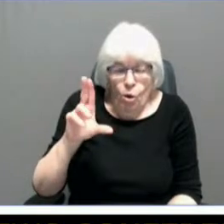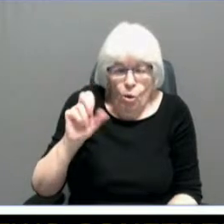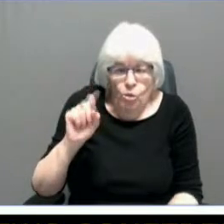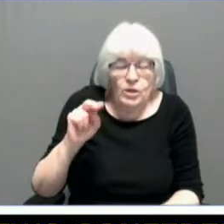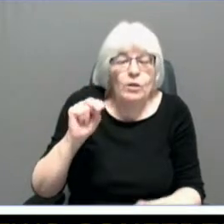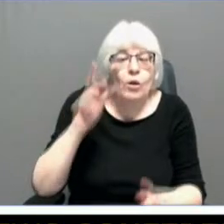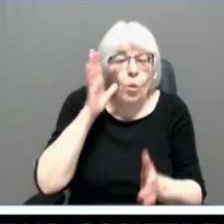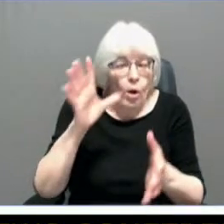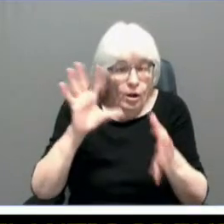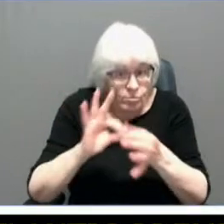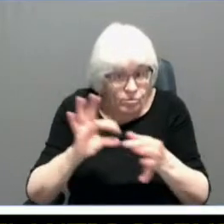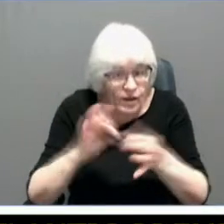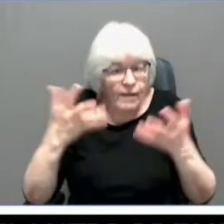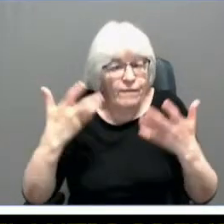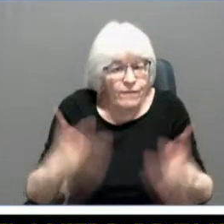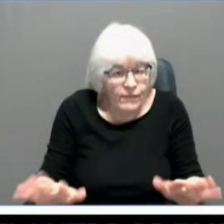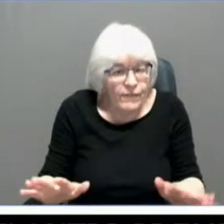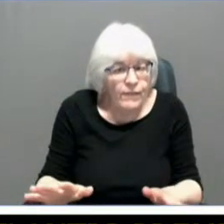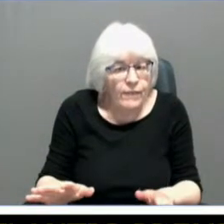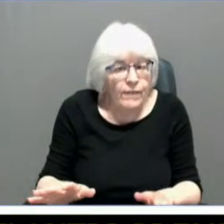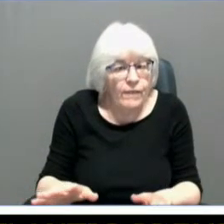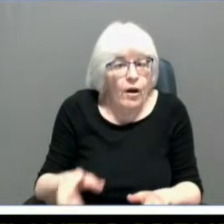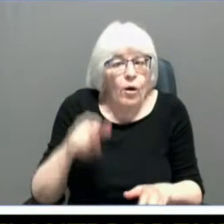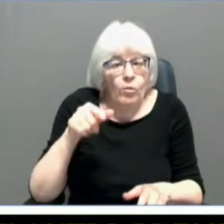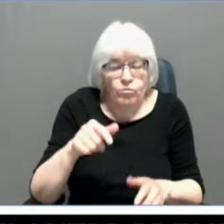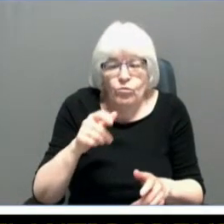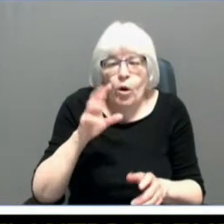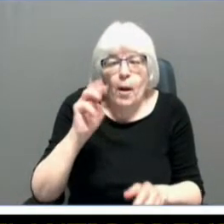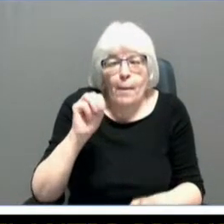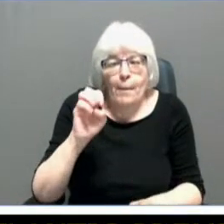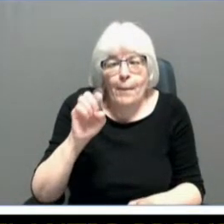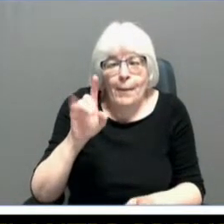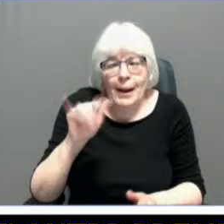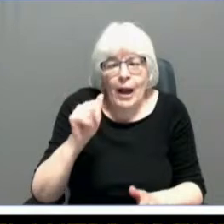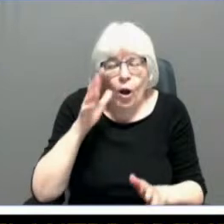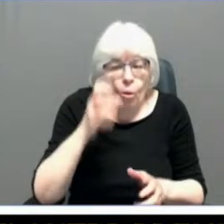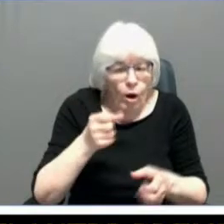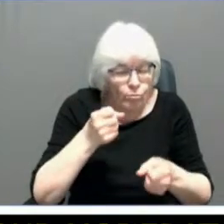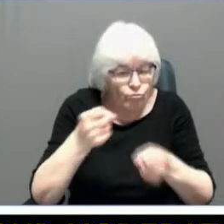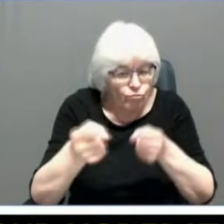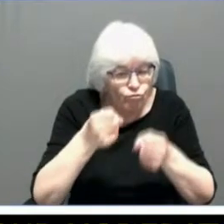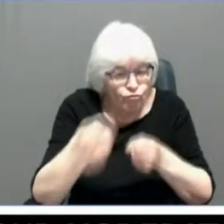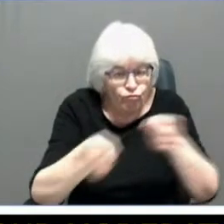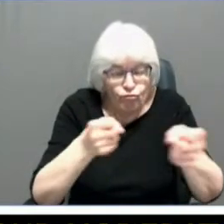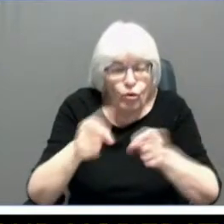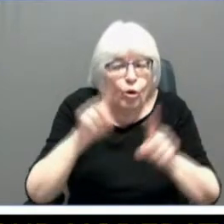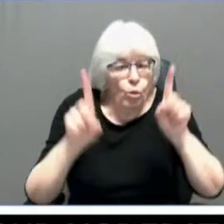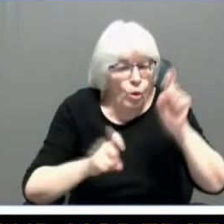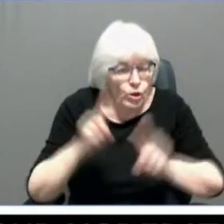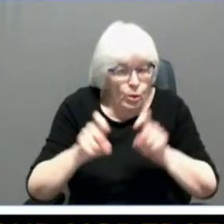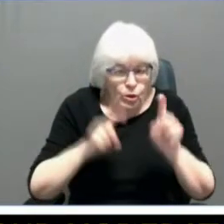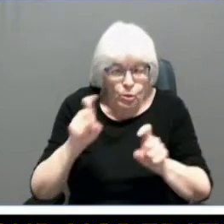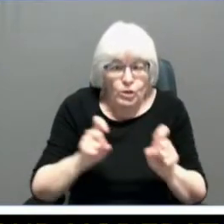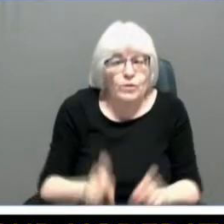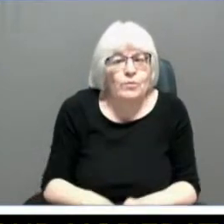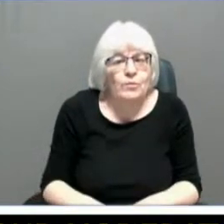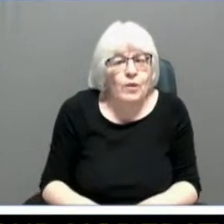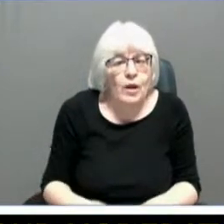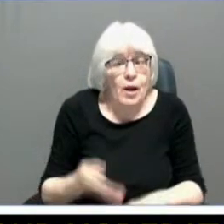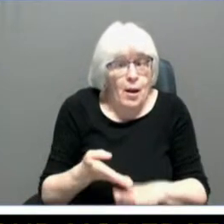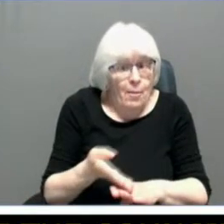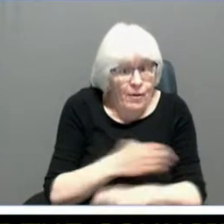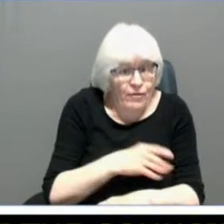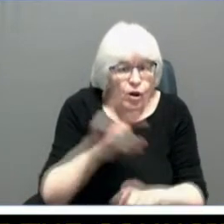for questions, starting in the room, then moving to the telephones. Before asking your question, please identify